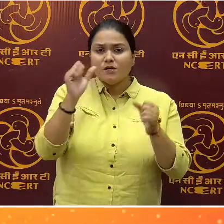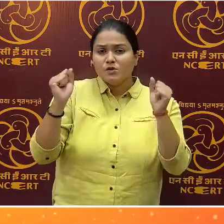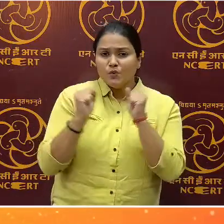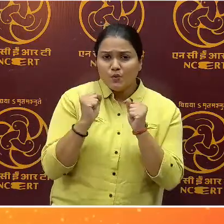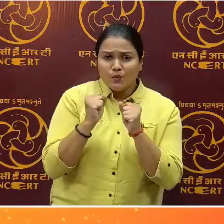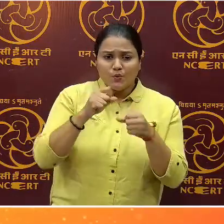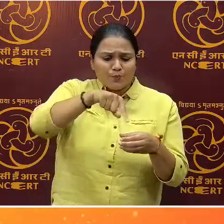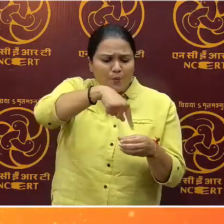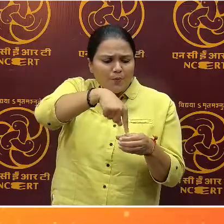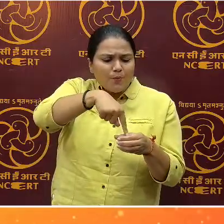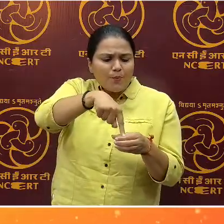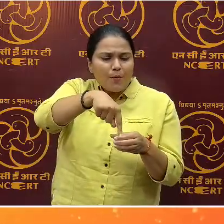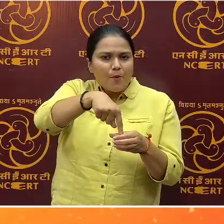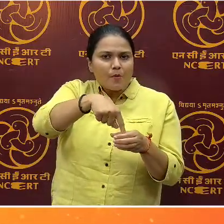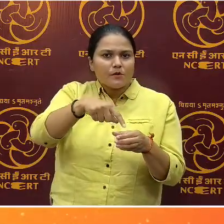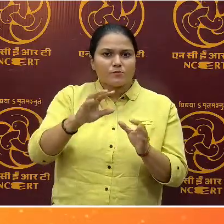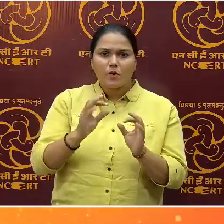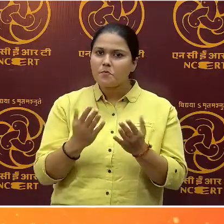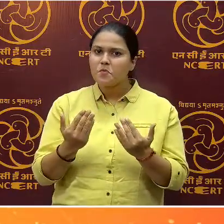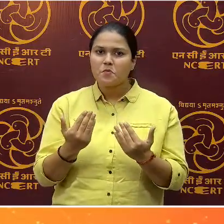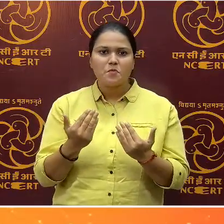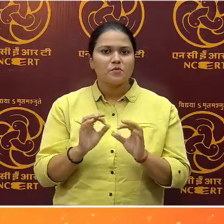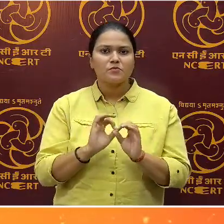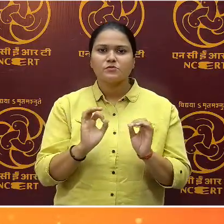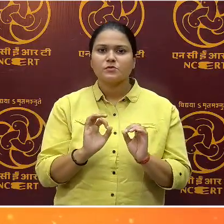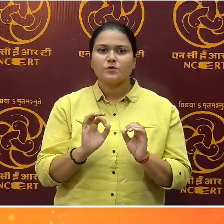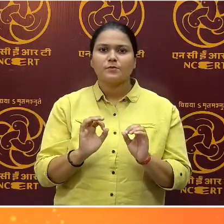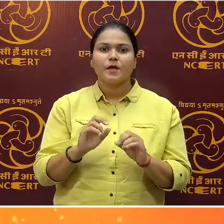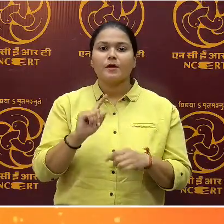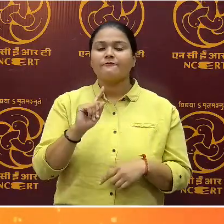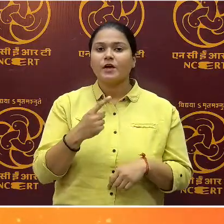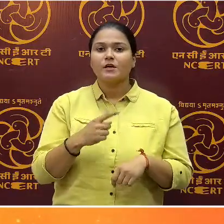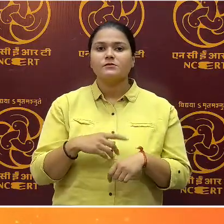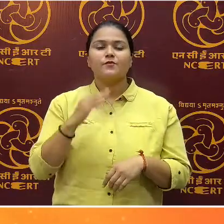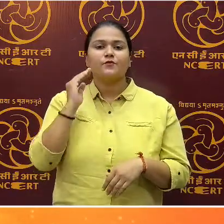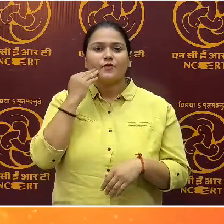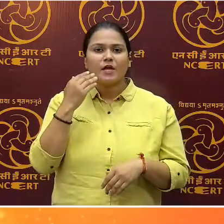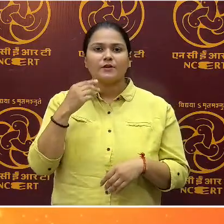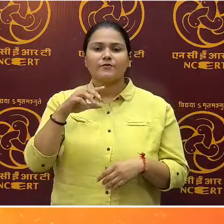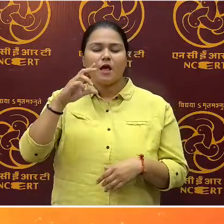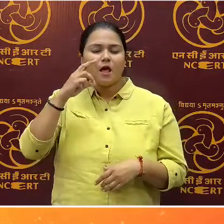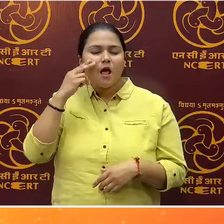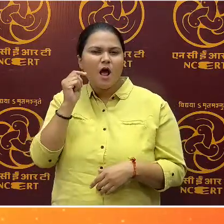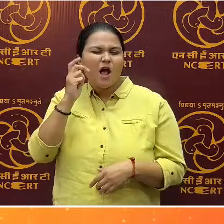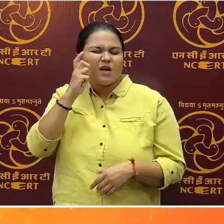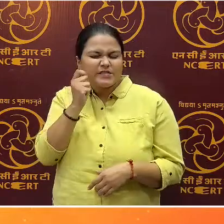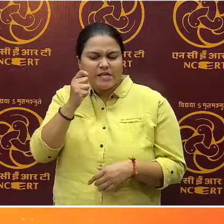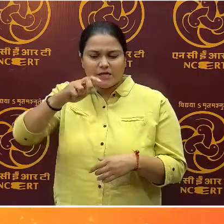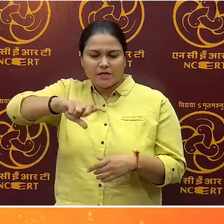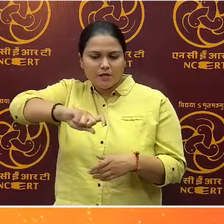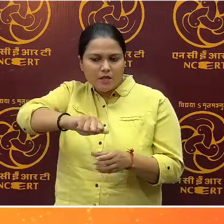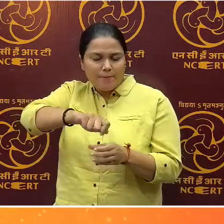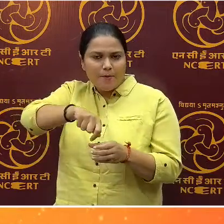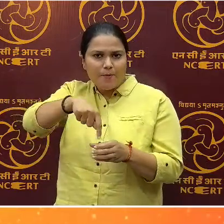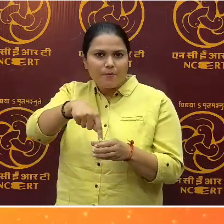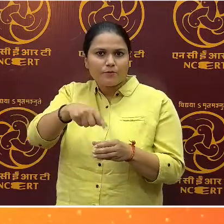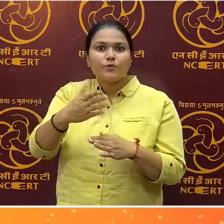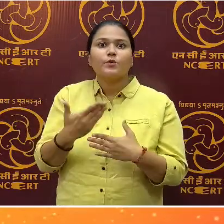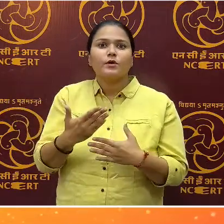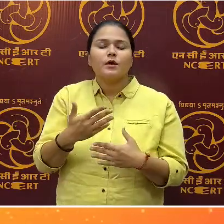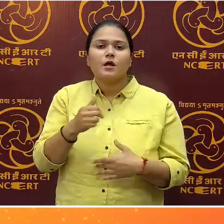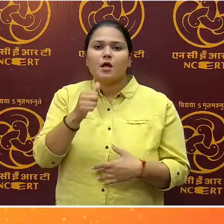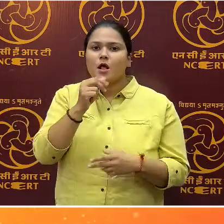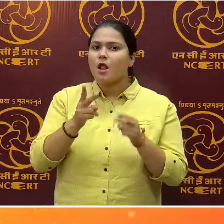also, we first mix sugar with normal water and then add cold water to it. Now Right,